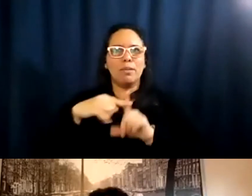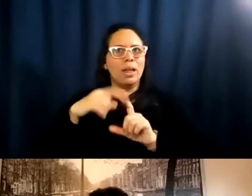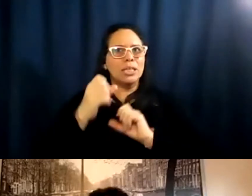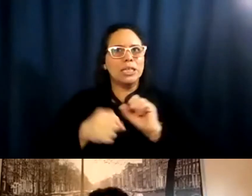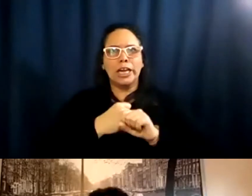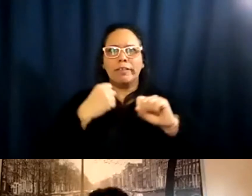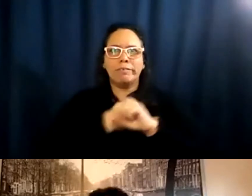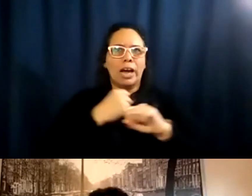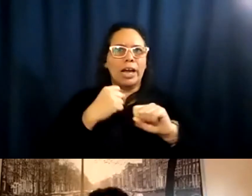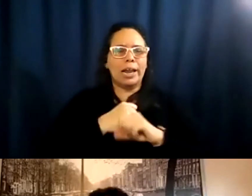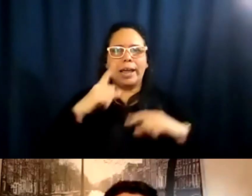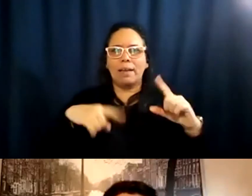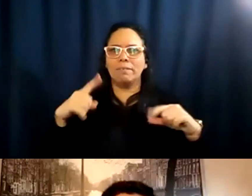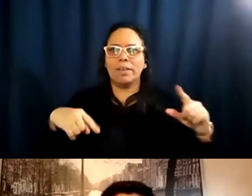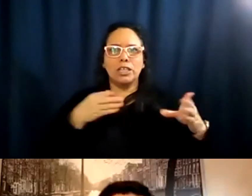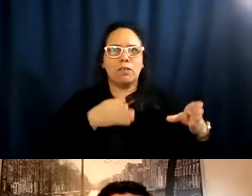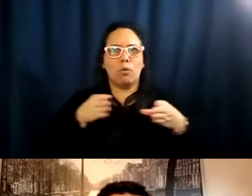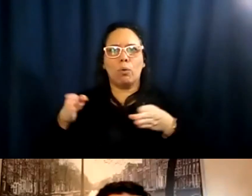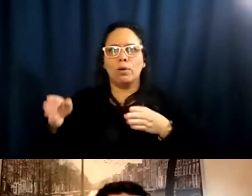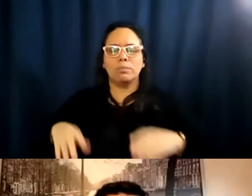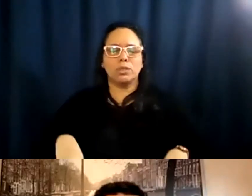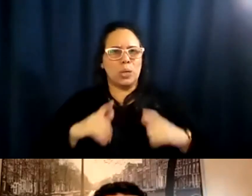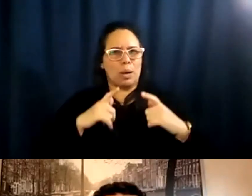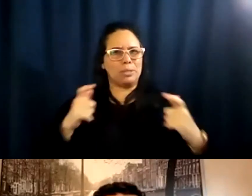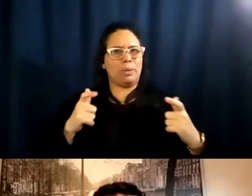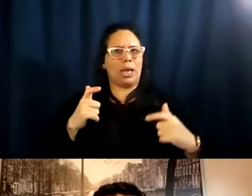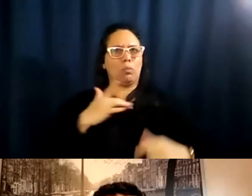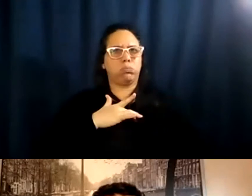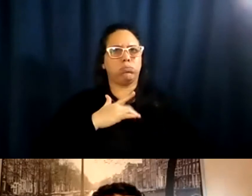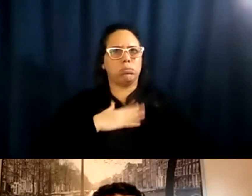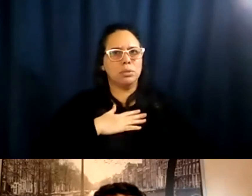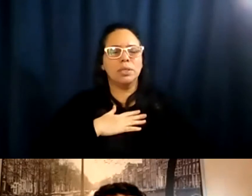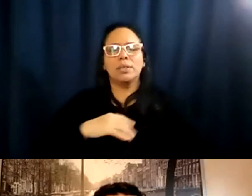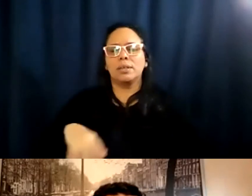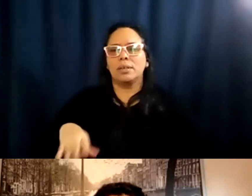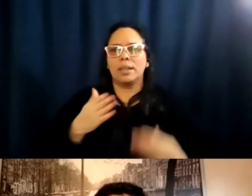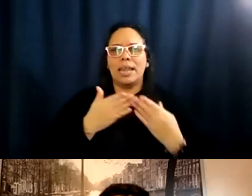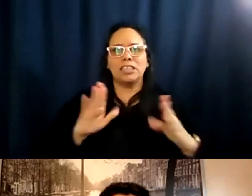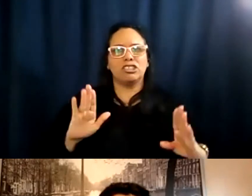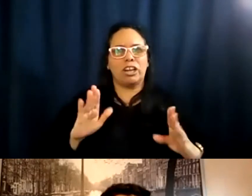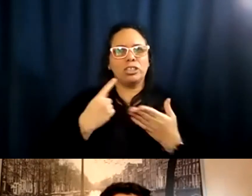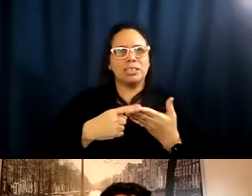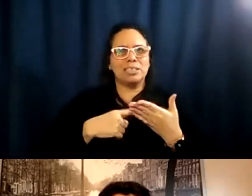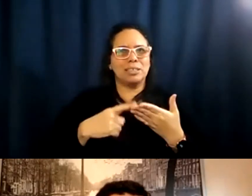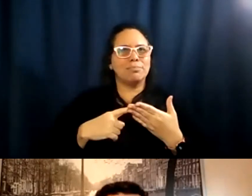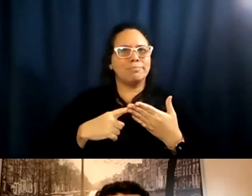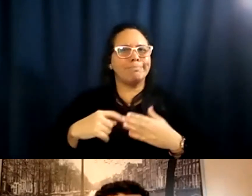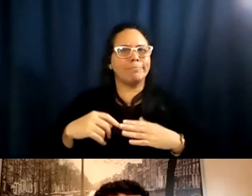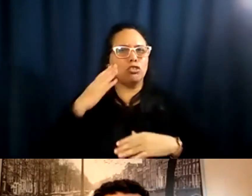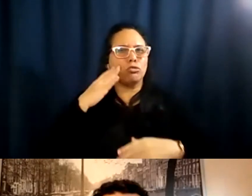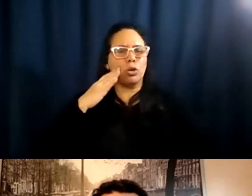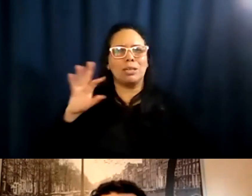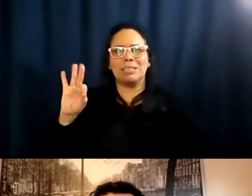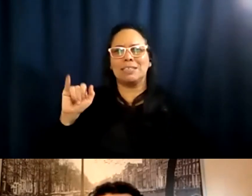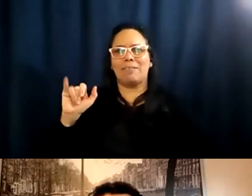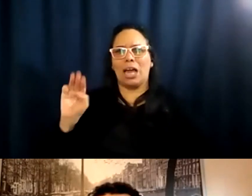various forms. And so that was a big one to me. It was just like that general discussion that there's always been like this creeping underbelly of fascism in the